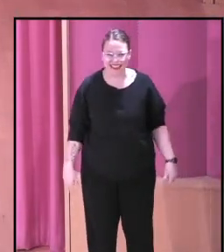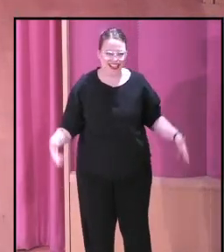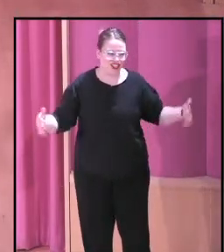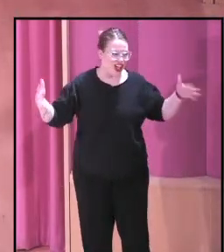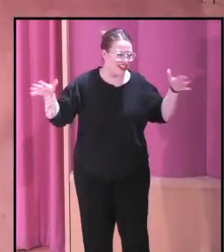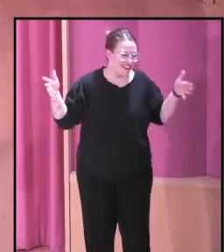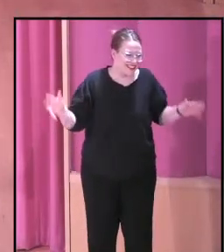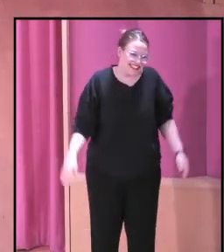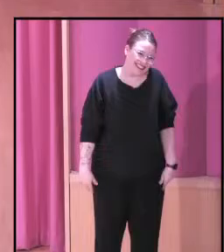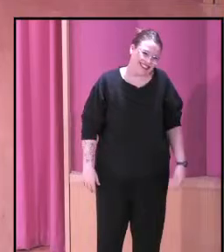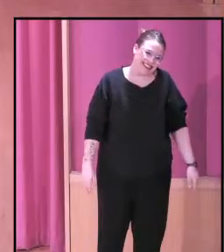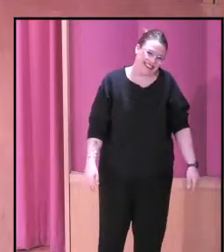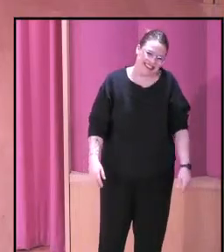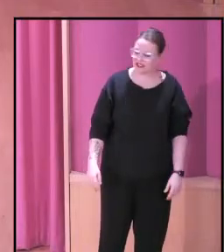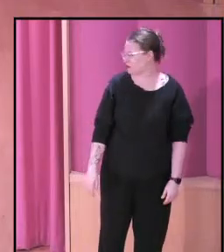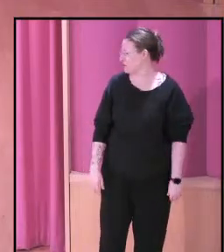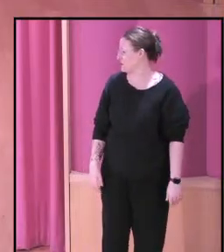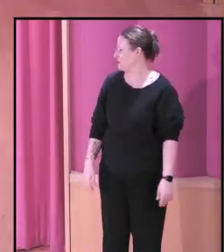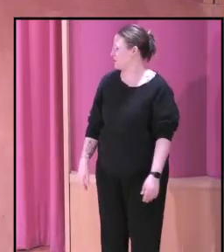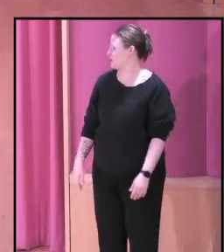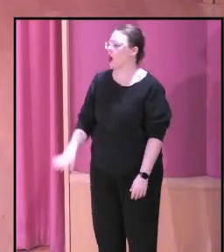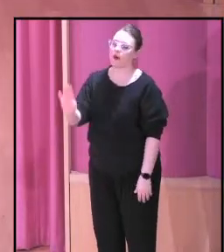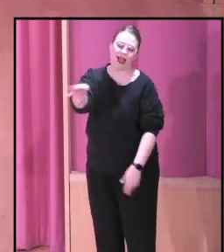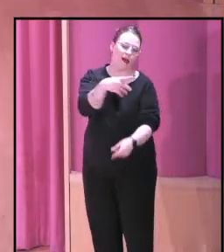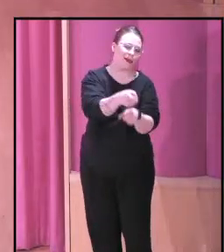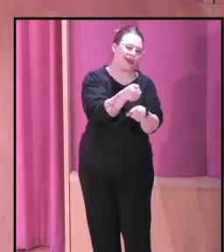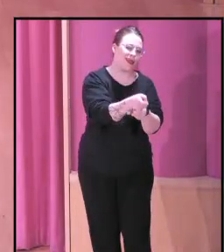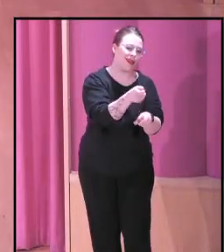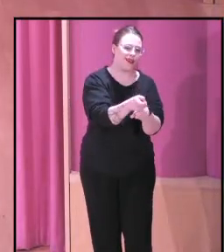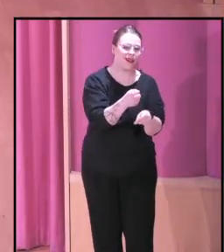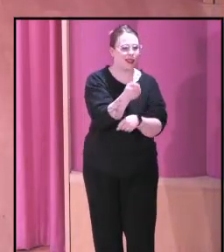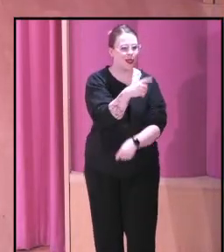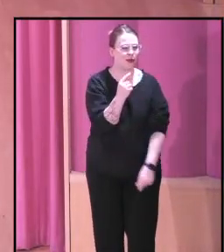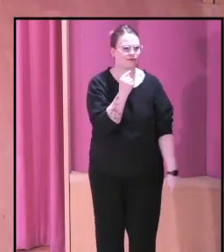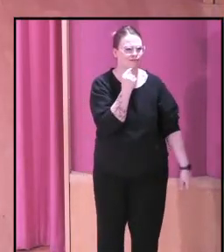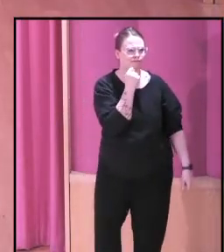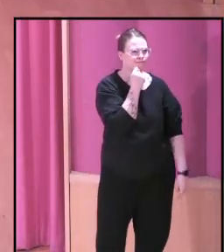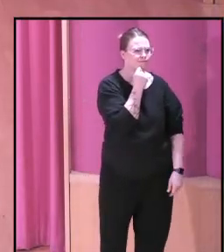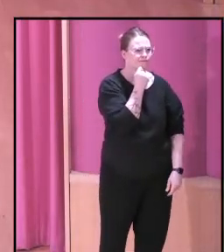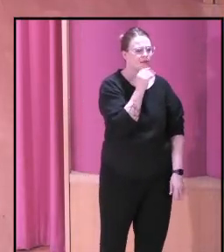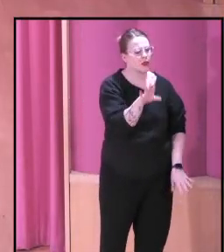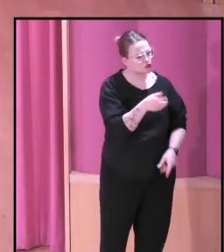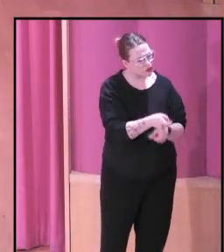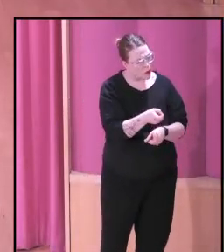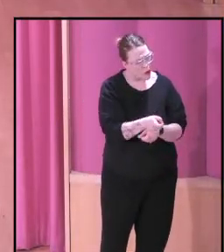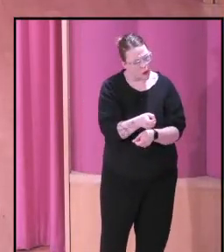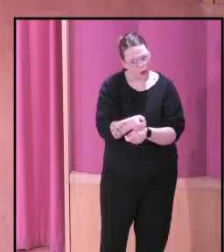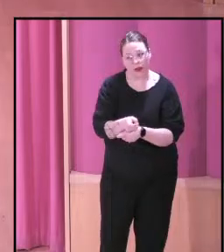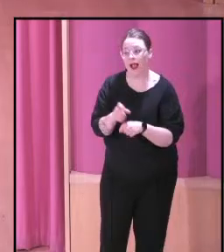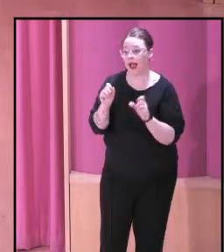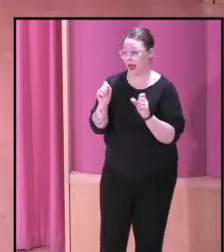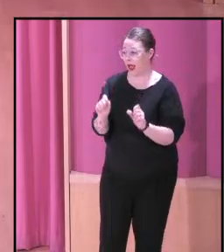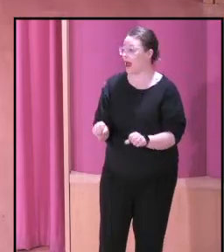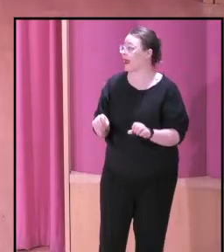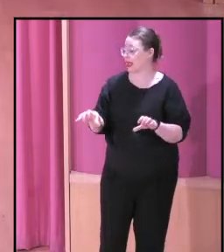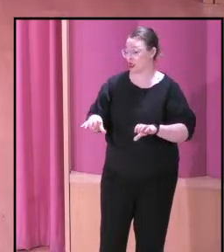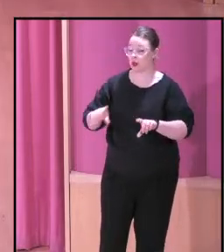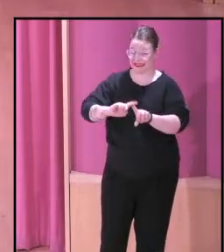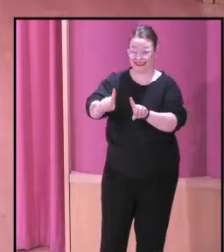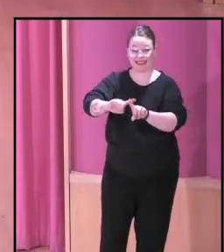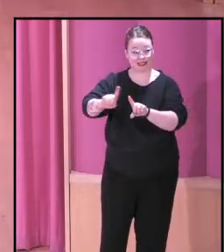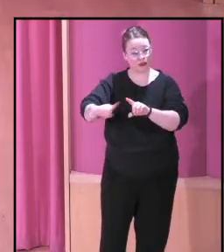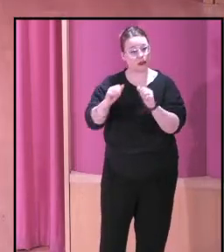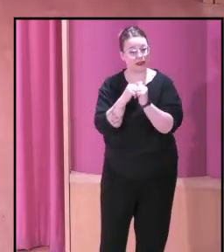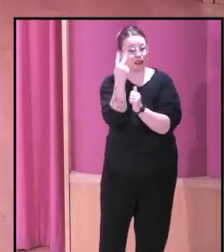know. I'm just kidding. Don't look so disappointed. Just a joke. I can actually do a bunch of two-hand tricks, and the first